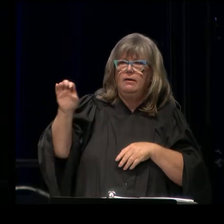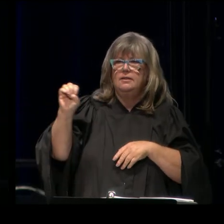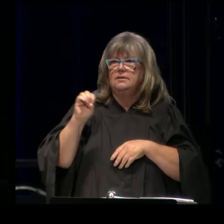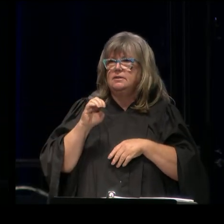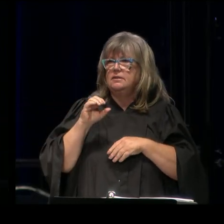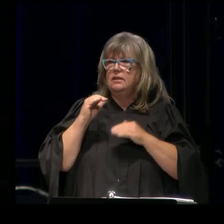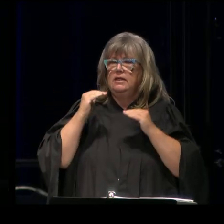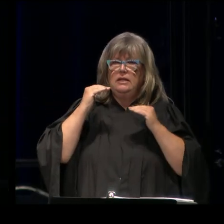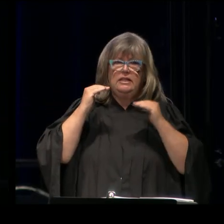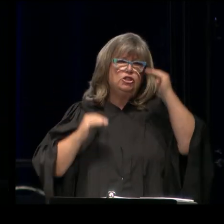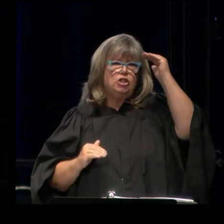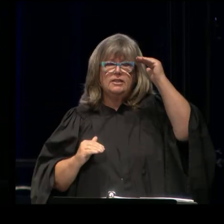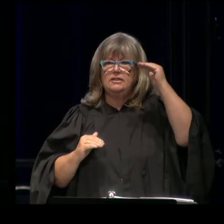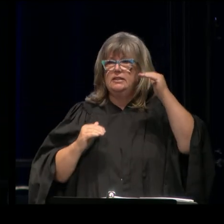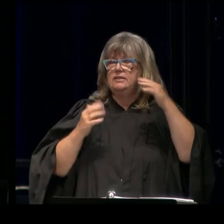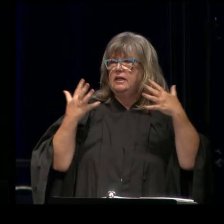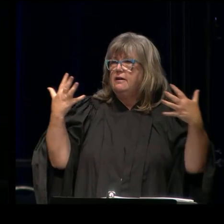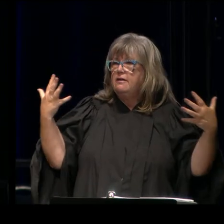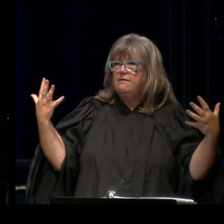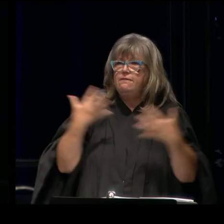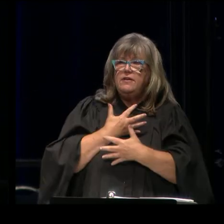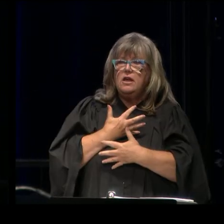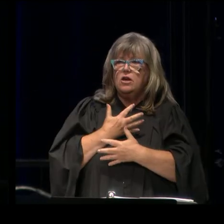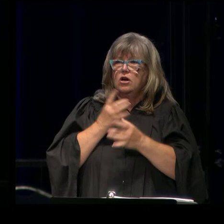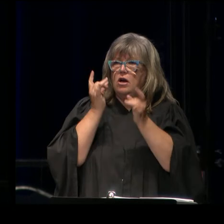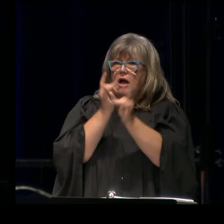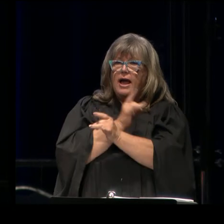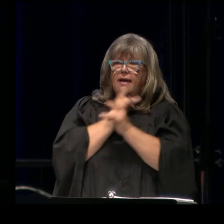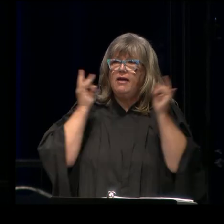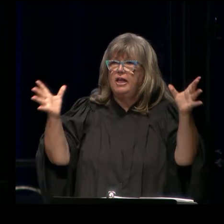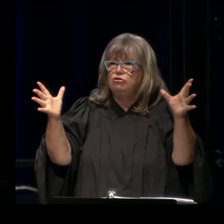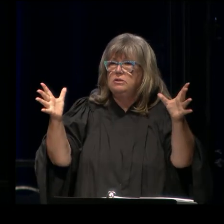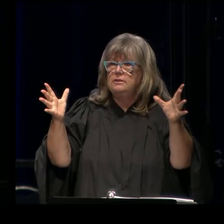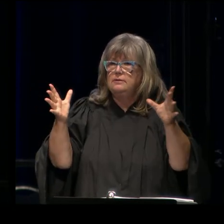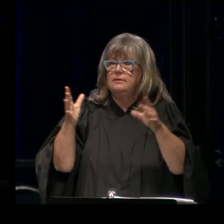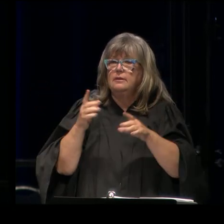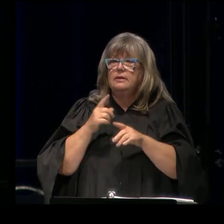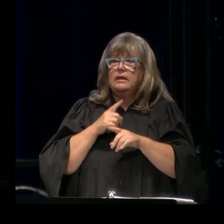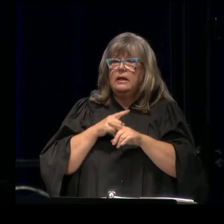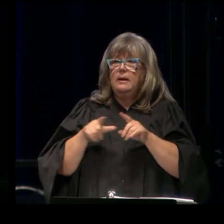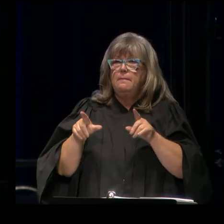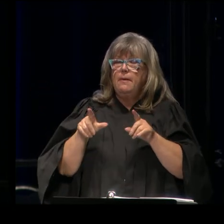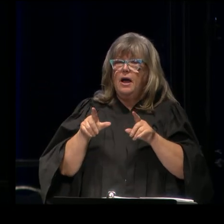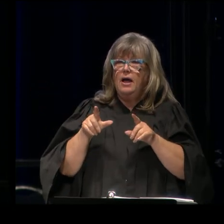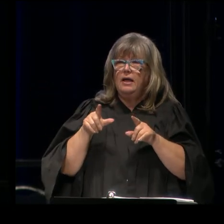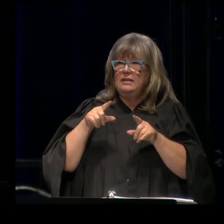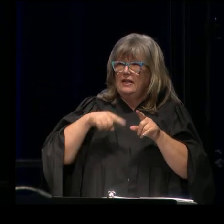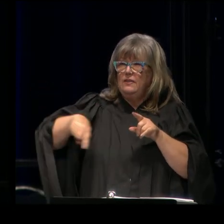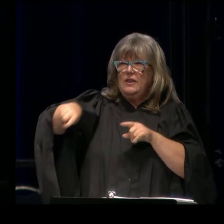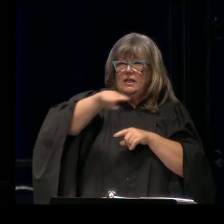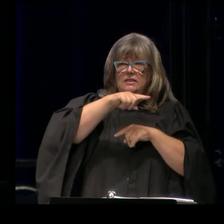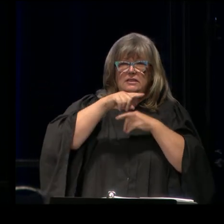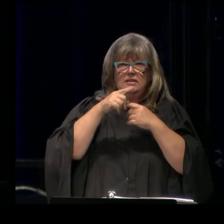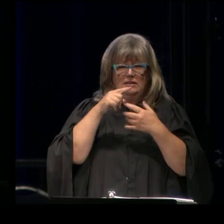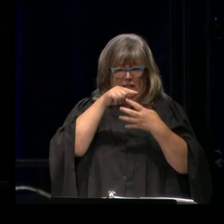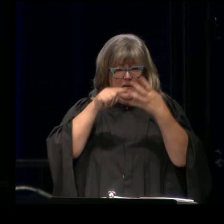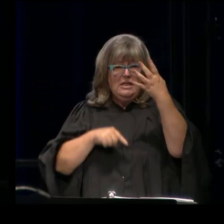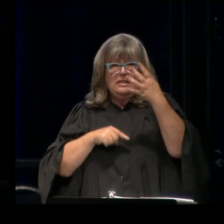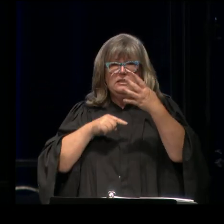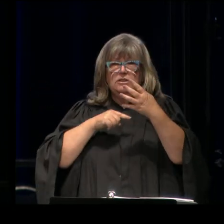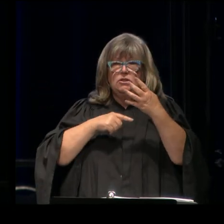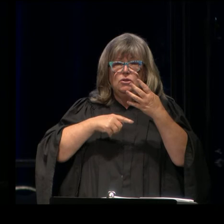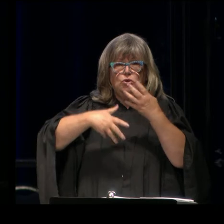with fear and hatred. But these socio-endemic diseases, they